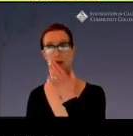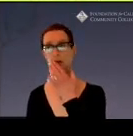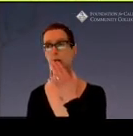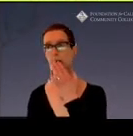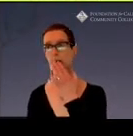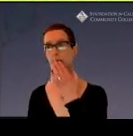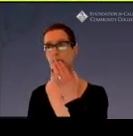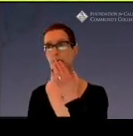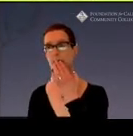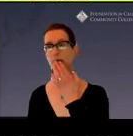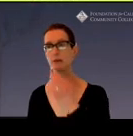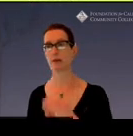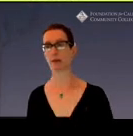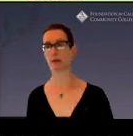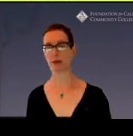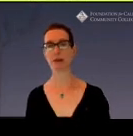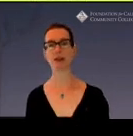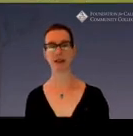on the